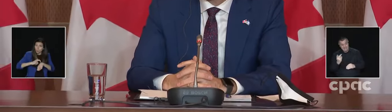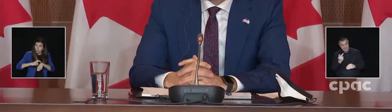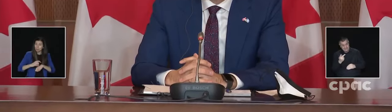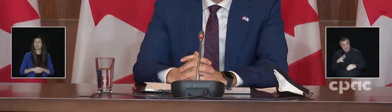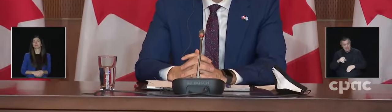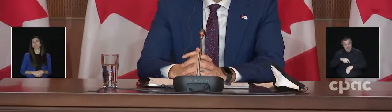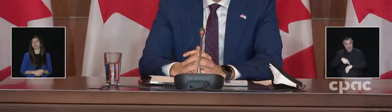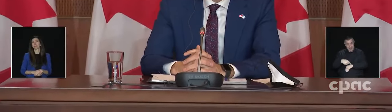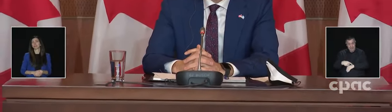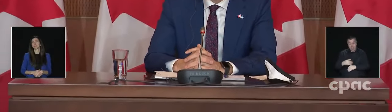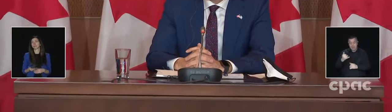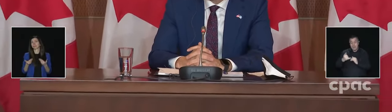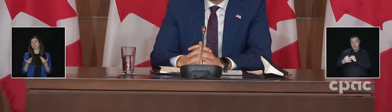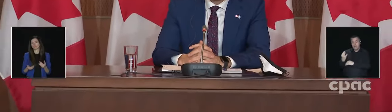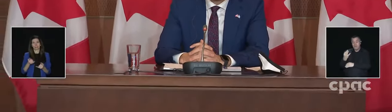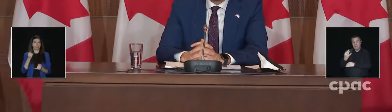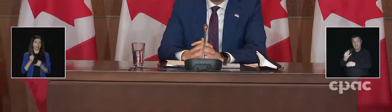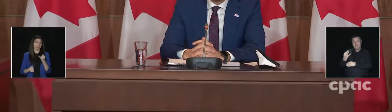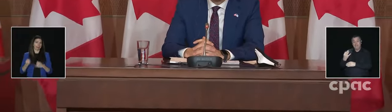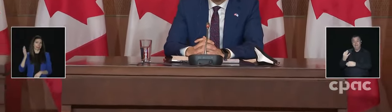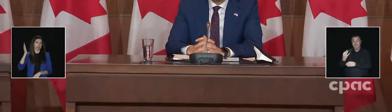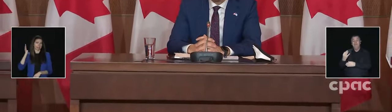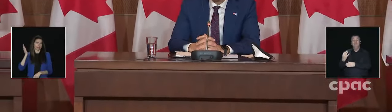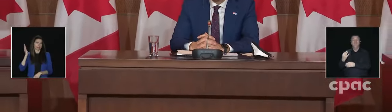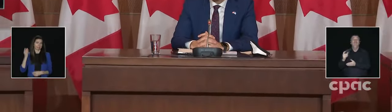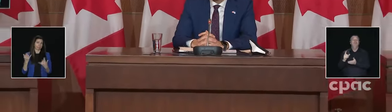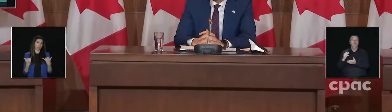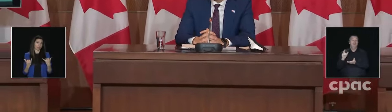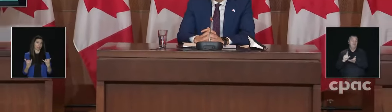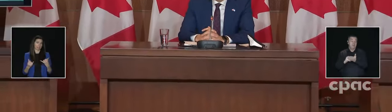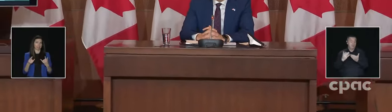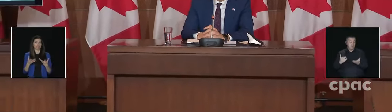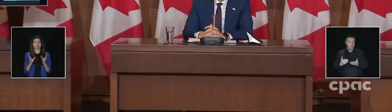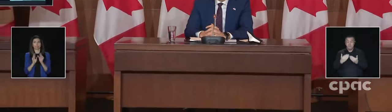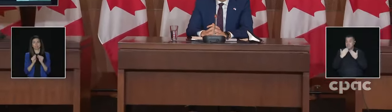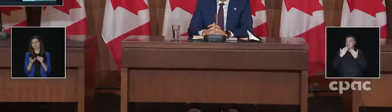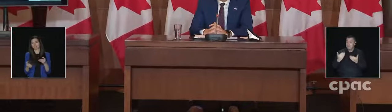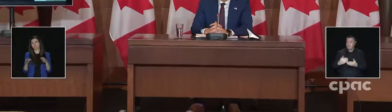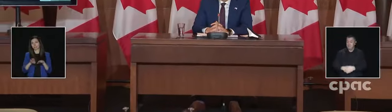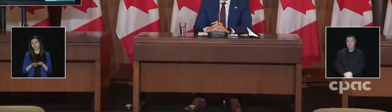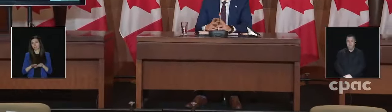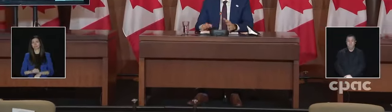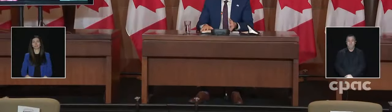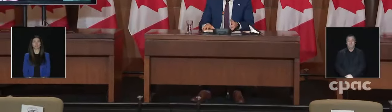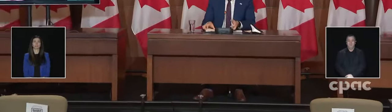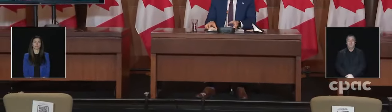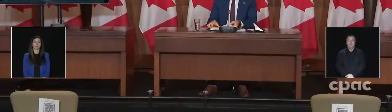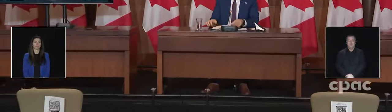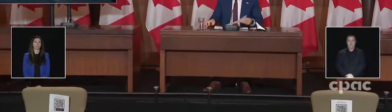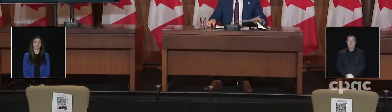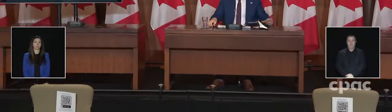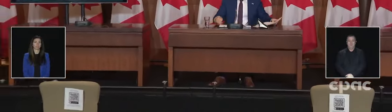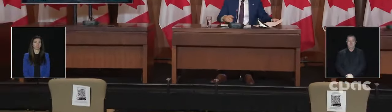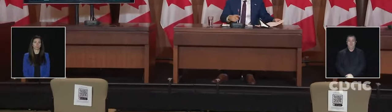for today. Thank you.